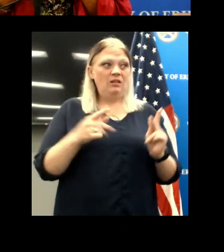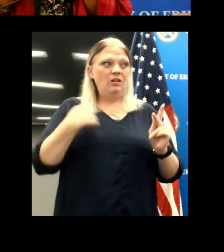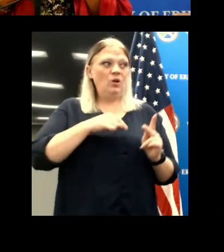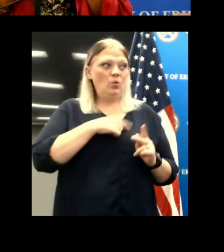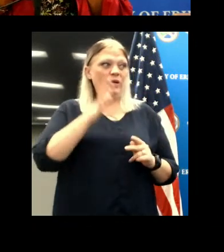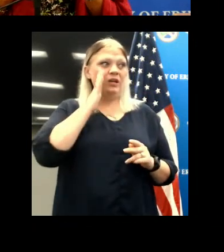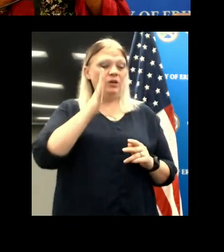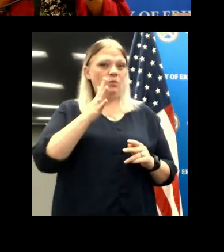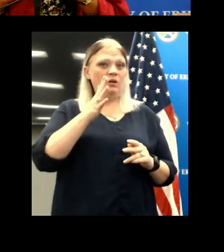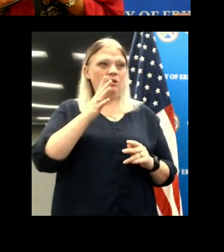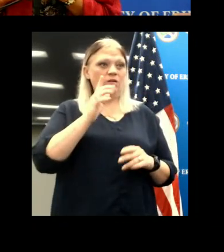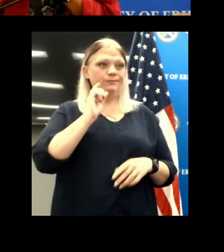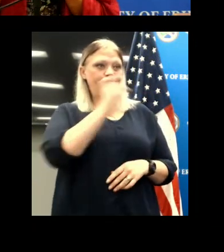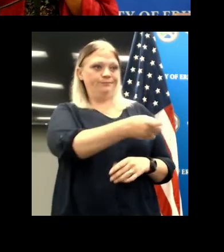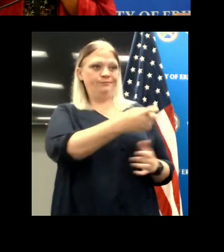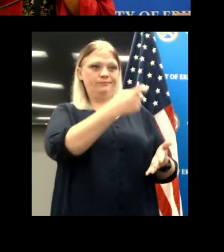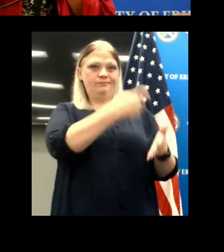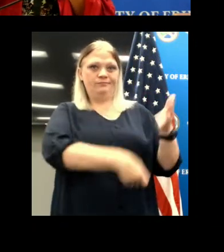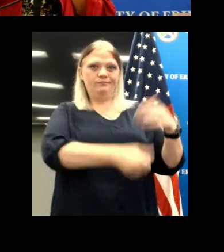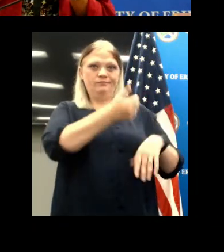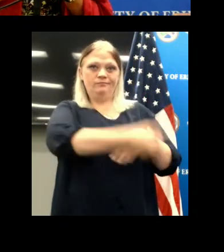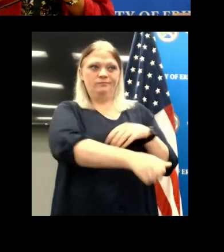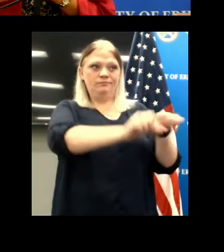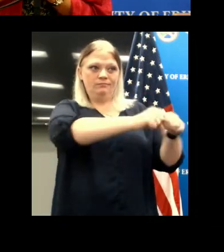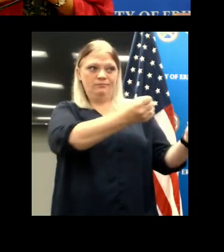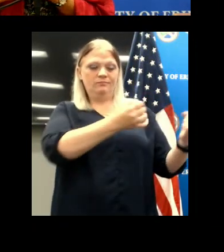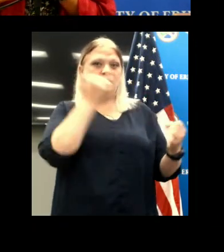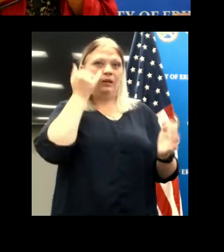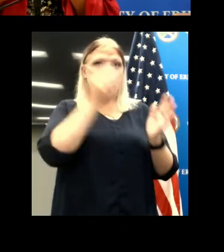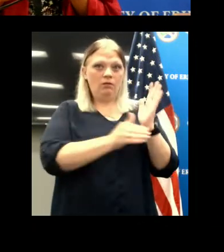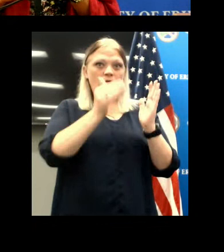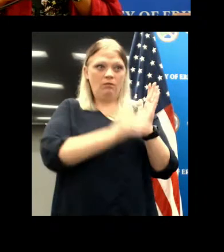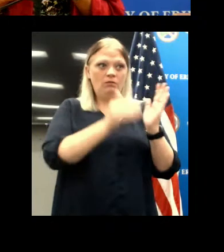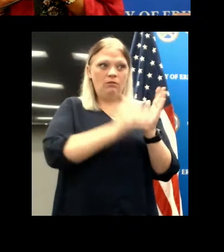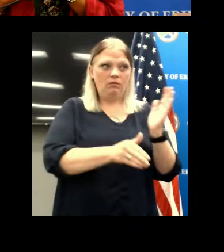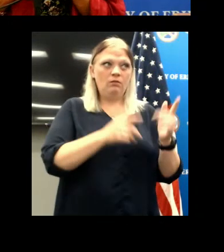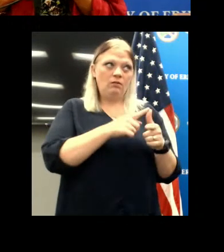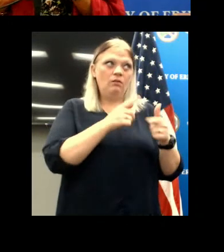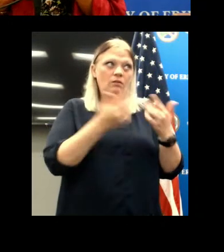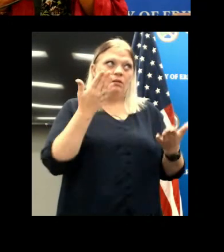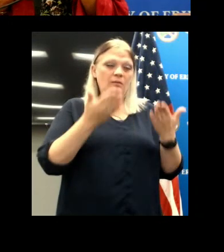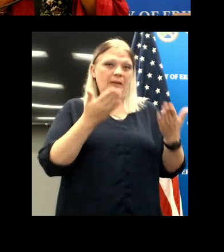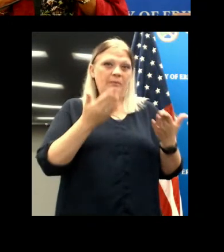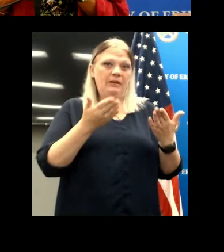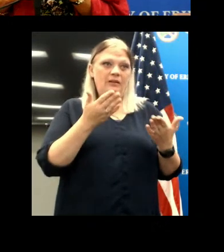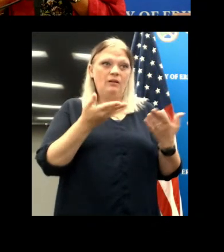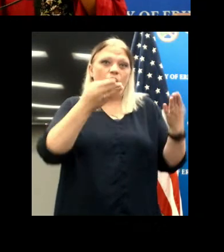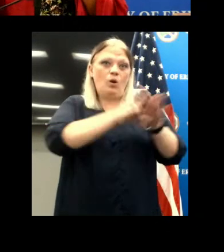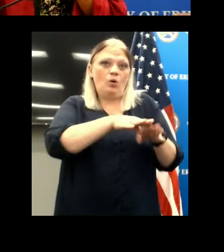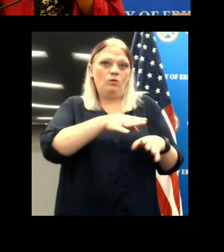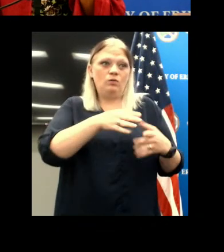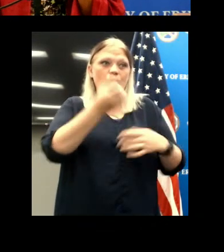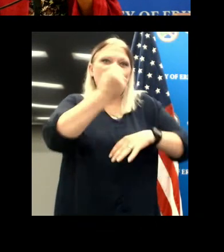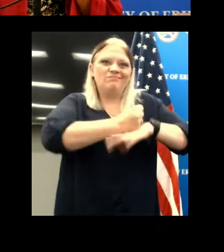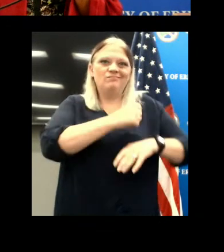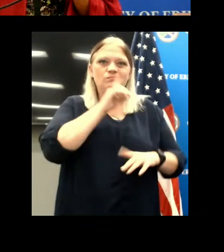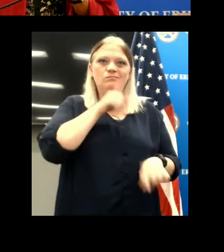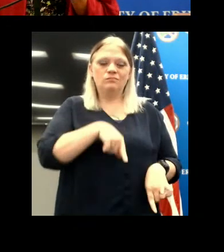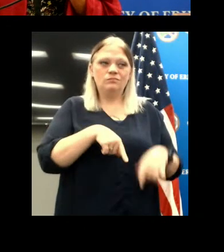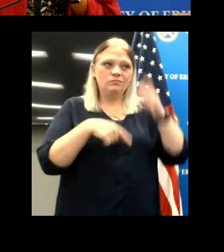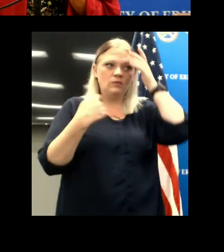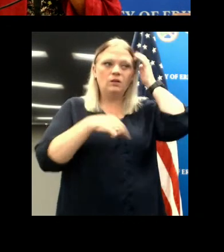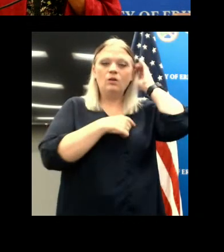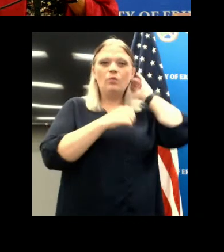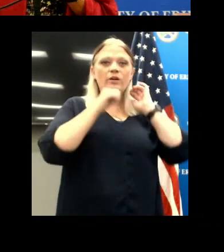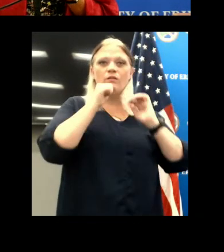to be issuing violations, and after repeated violations, they may be subject to a close order. We are not